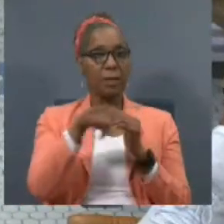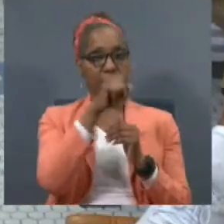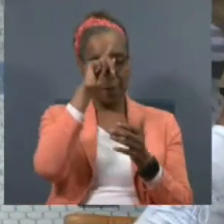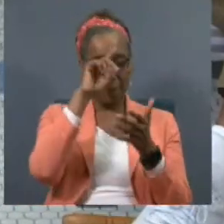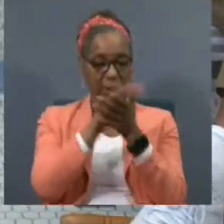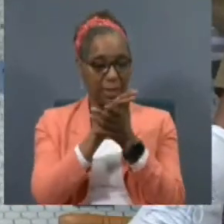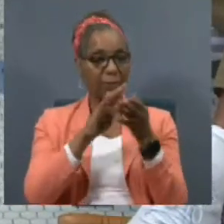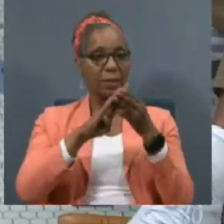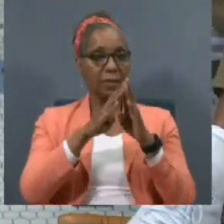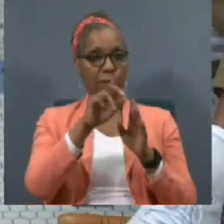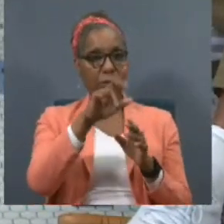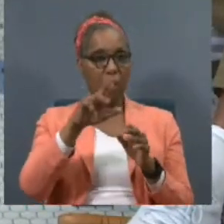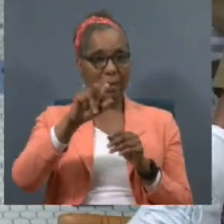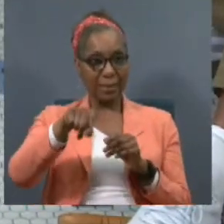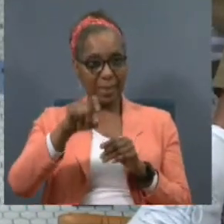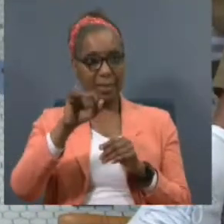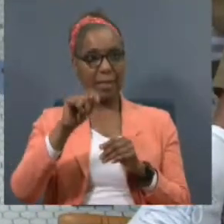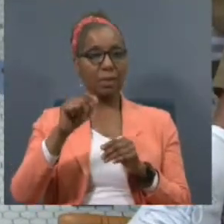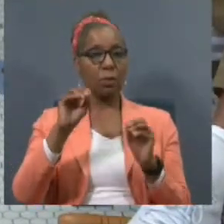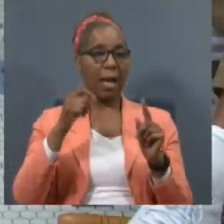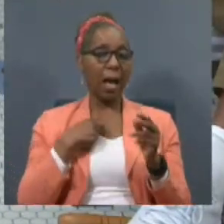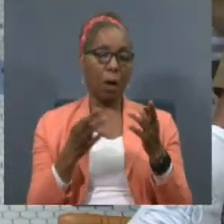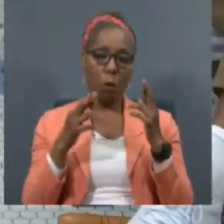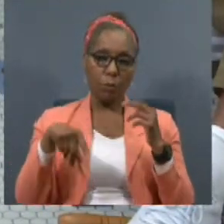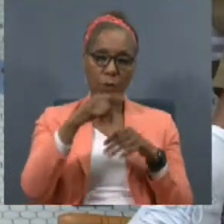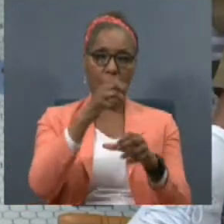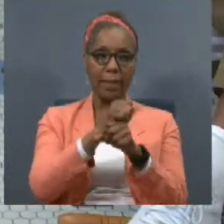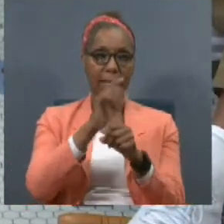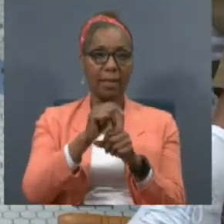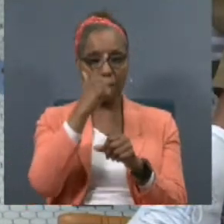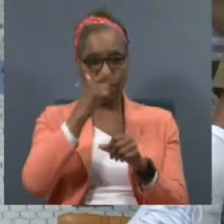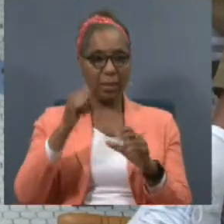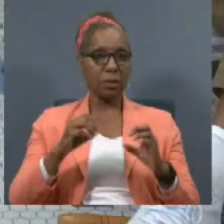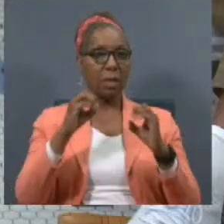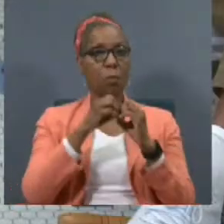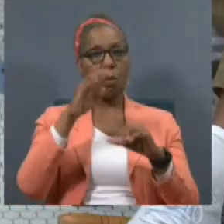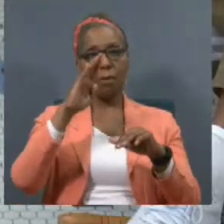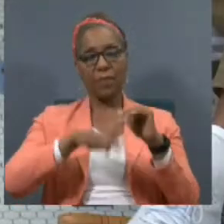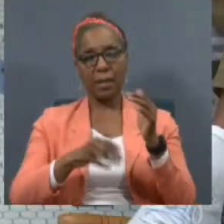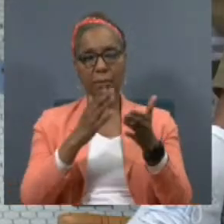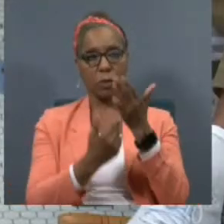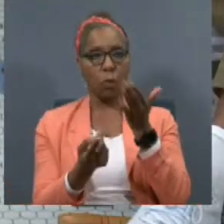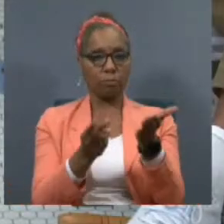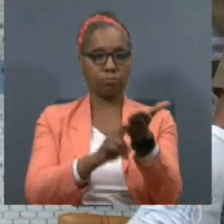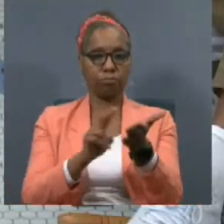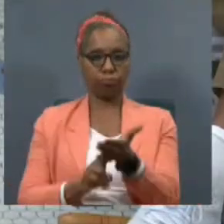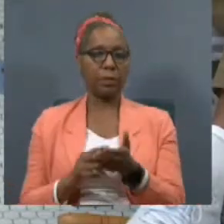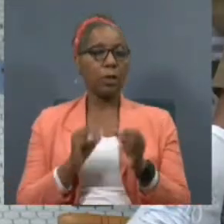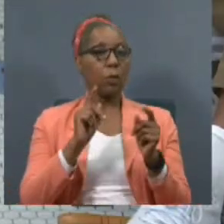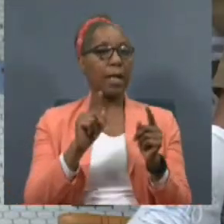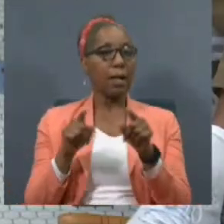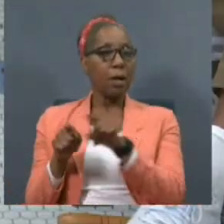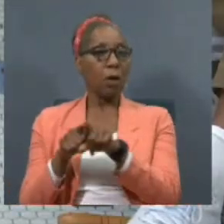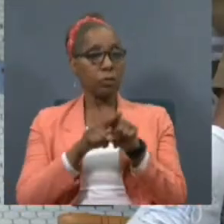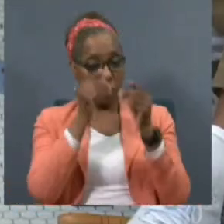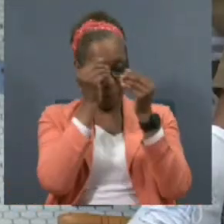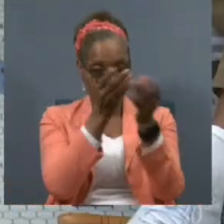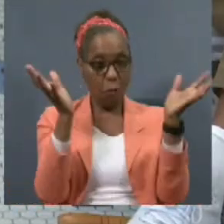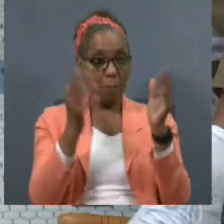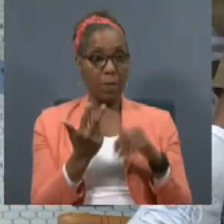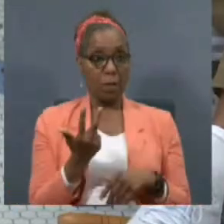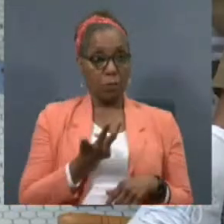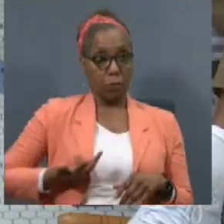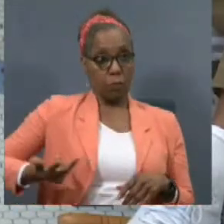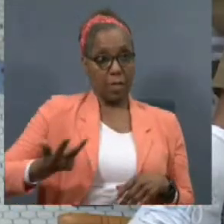Rock needs it. So I hope you guys got that, because it was more than just somebody signing a signature. I also want to let everybody know that the 3 of